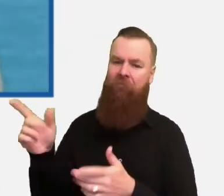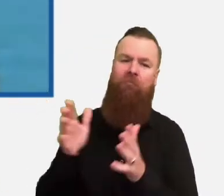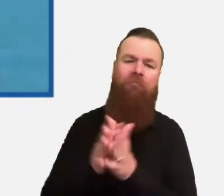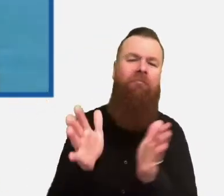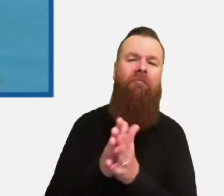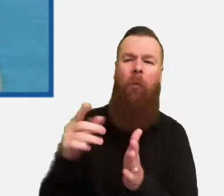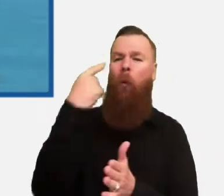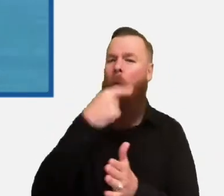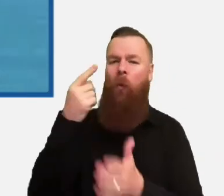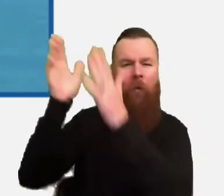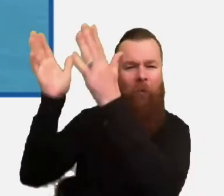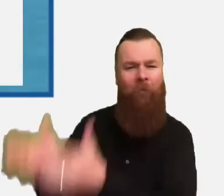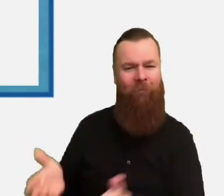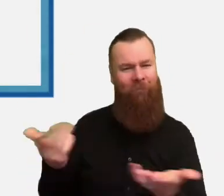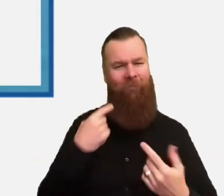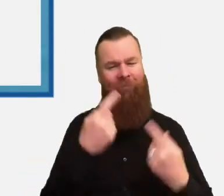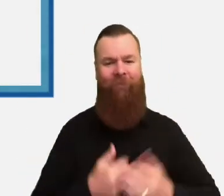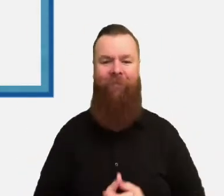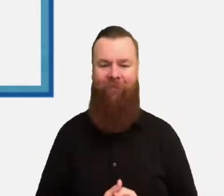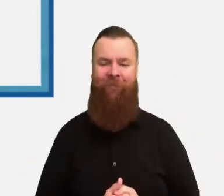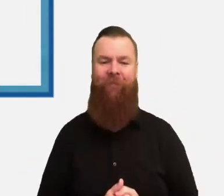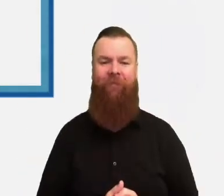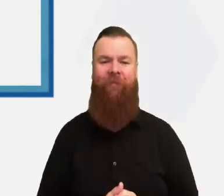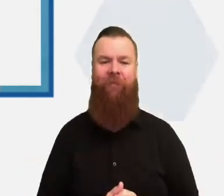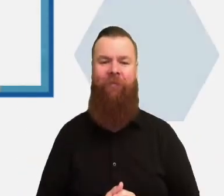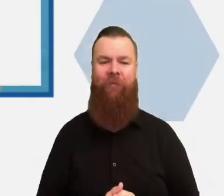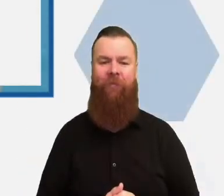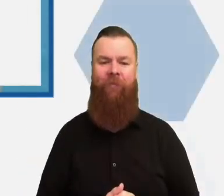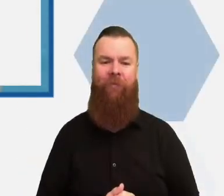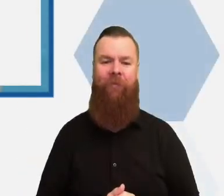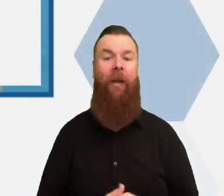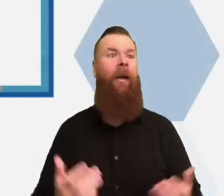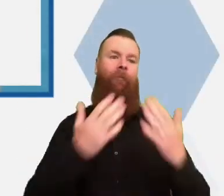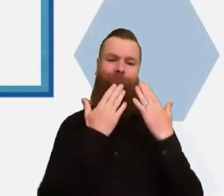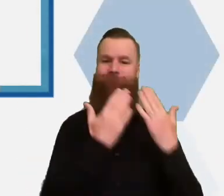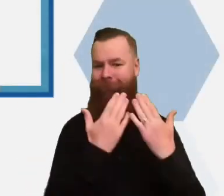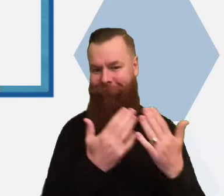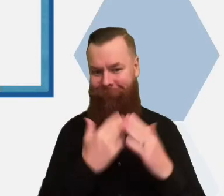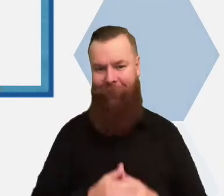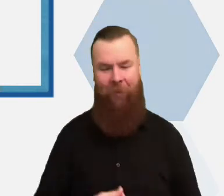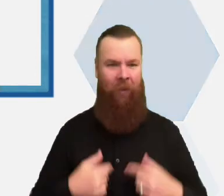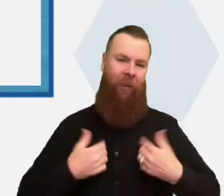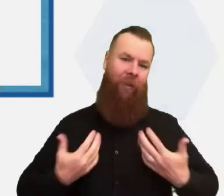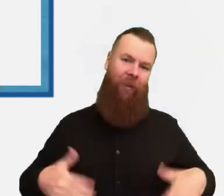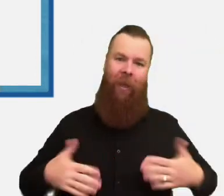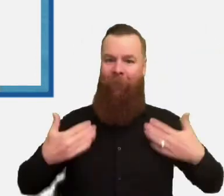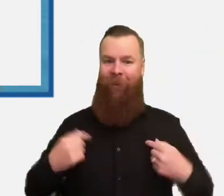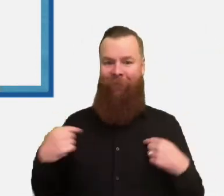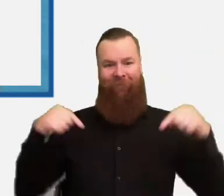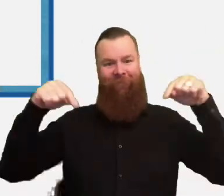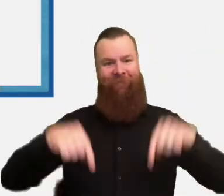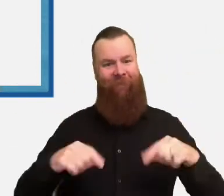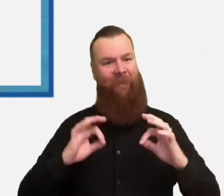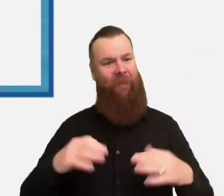Okay, so thank you very much, Dawn. It's my pleasure to be here to present this keynote talk on enhancing the resilience